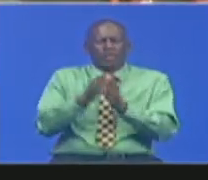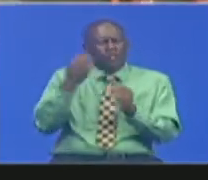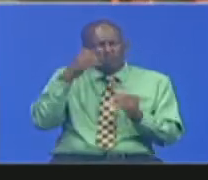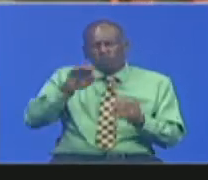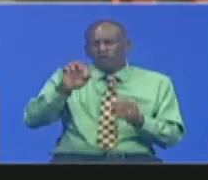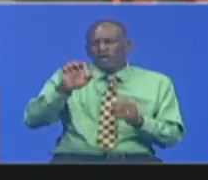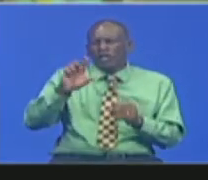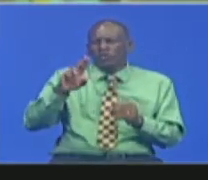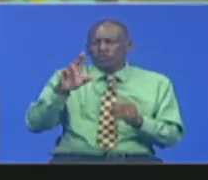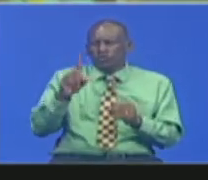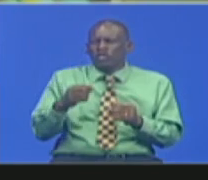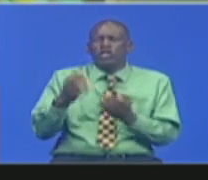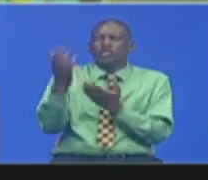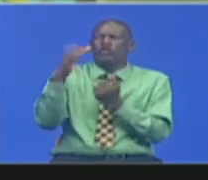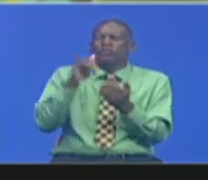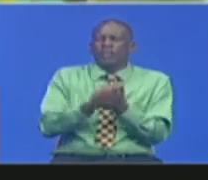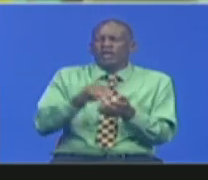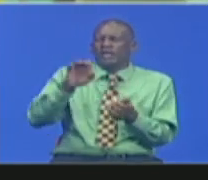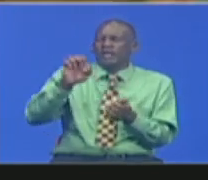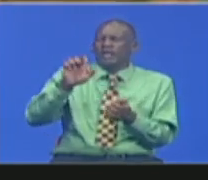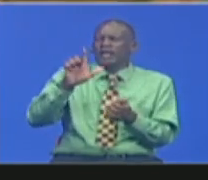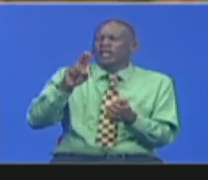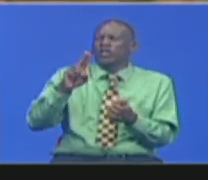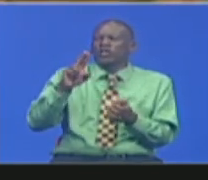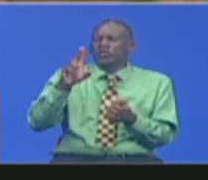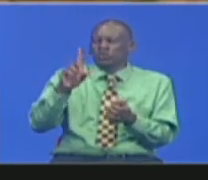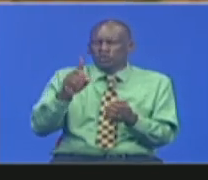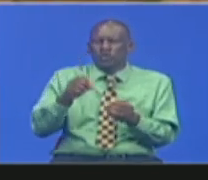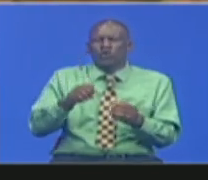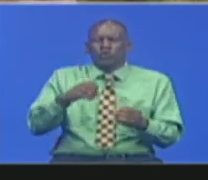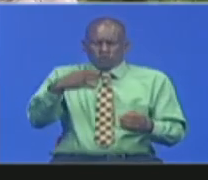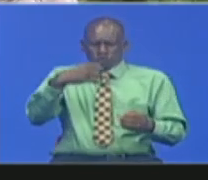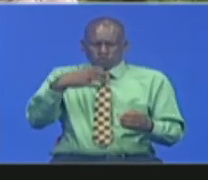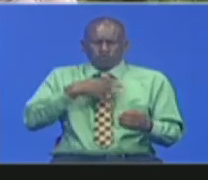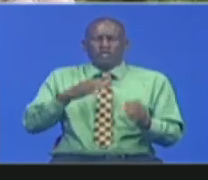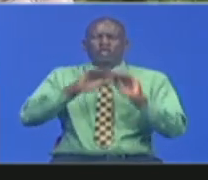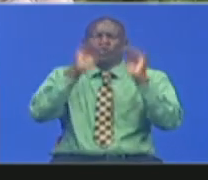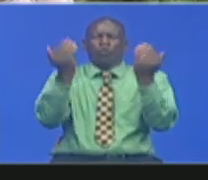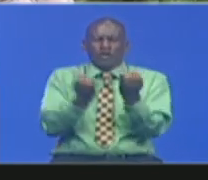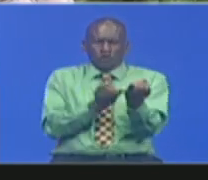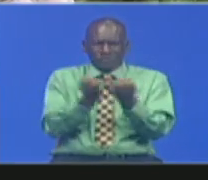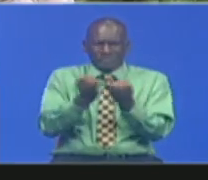She's hopeful that Kipchoge will once again stun the world on Saturday.